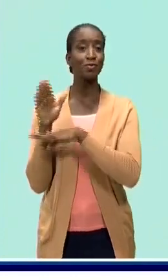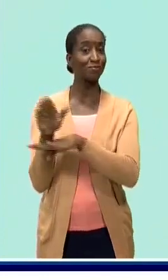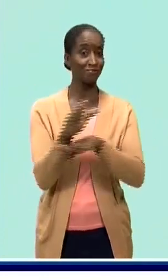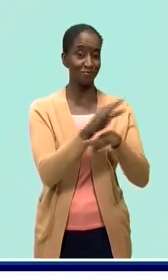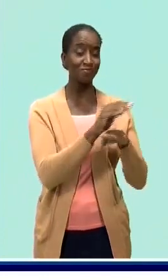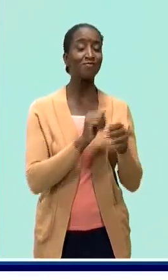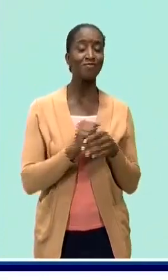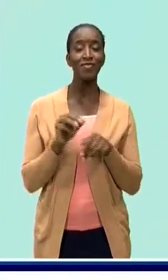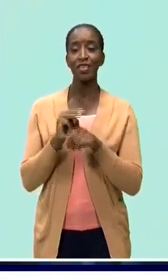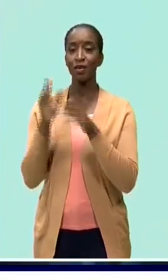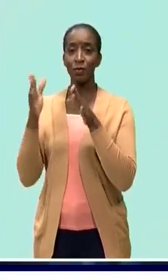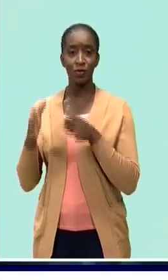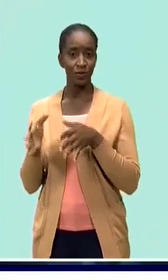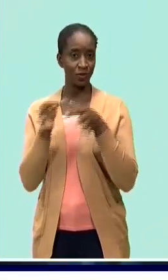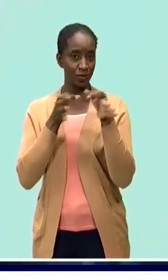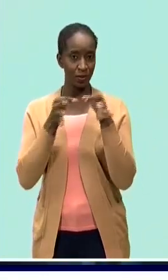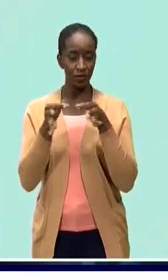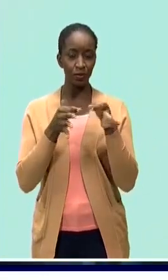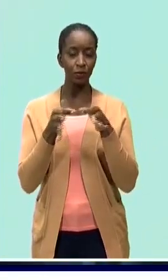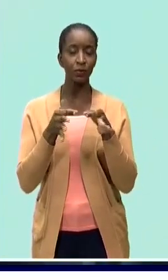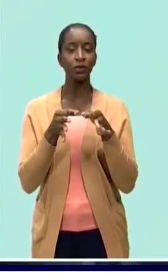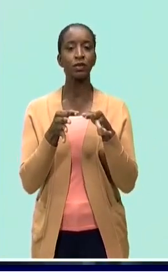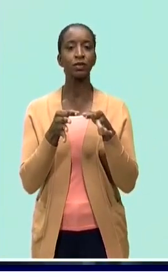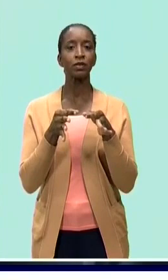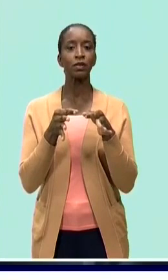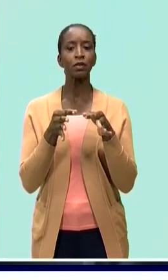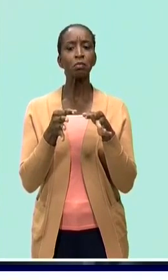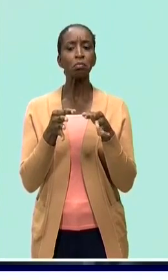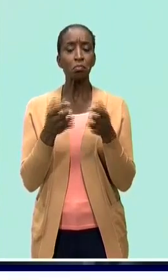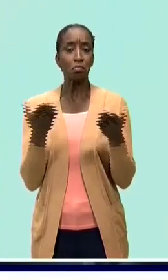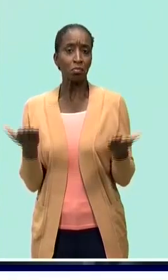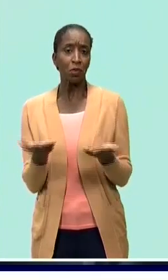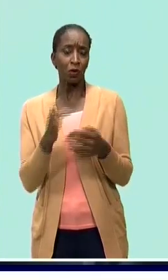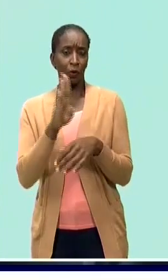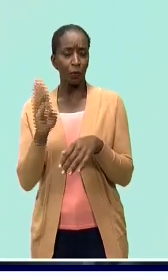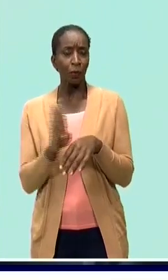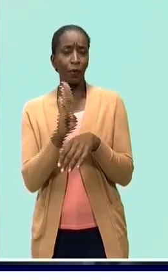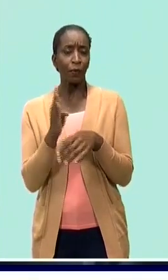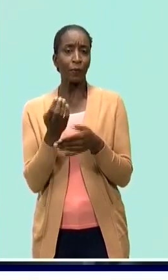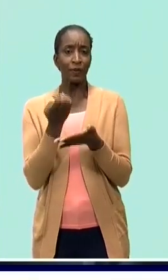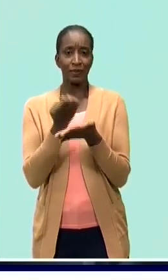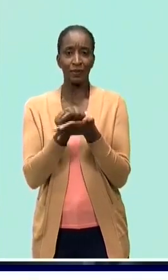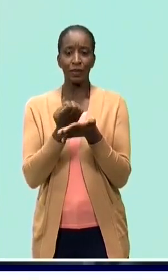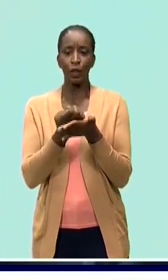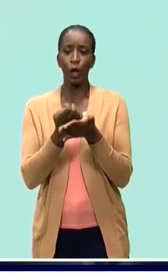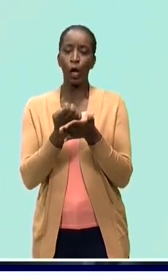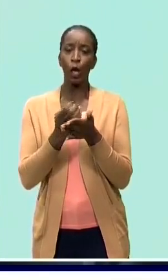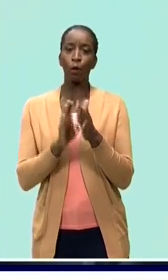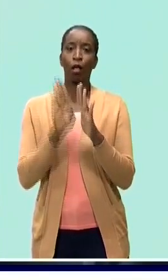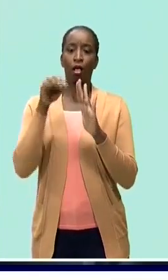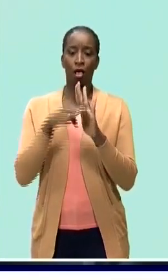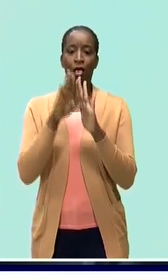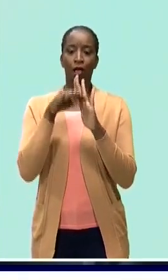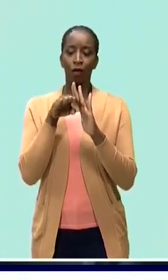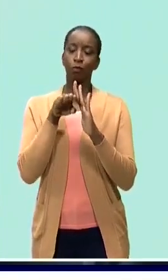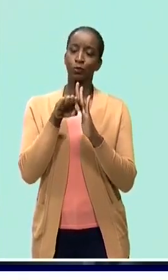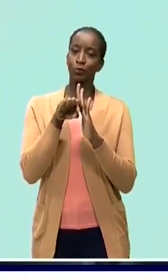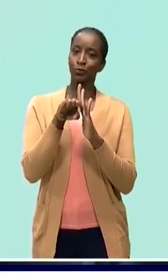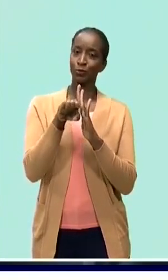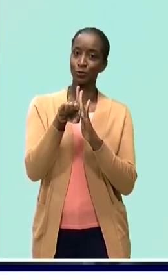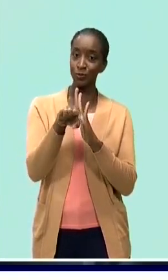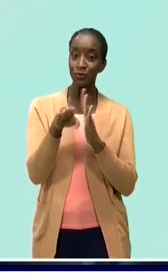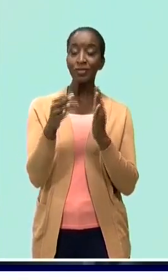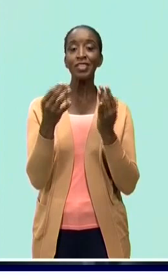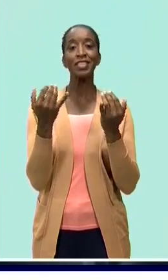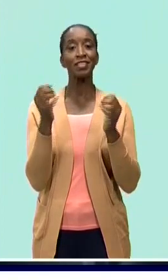Strachan, having managed to achieve a level of stability in the island's economy over the past year, this new relaxation of the island's exchange controls signals an